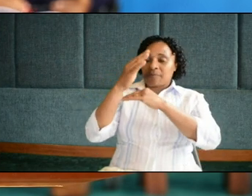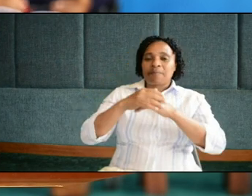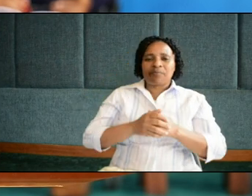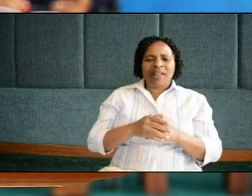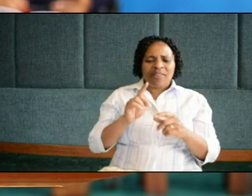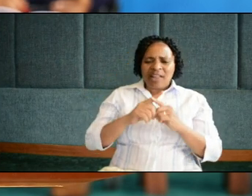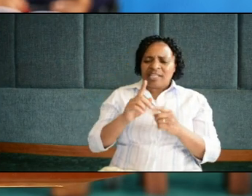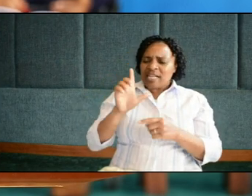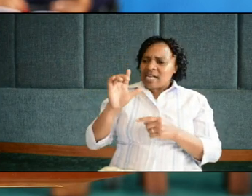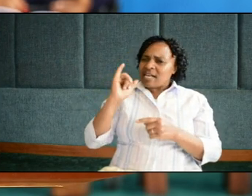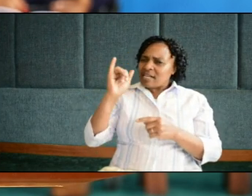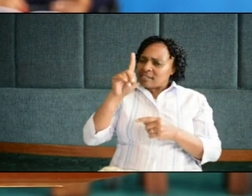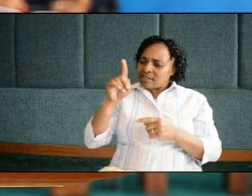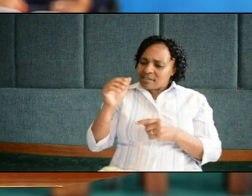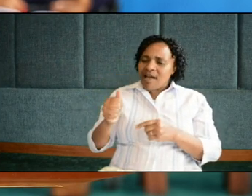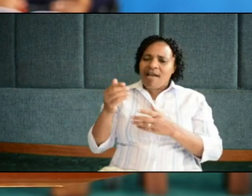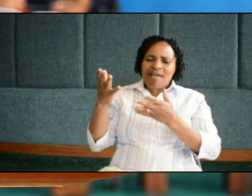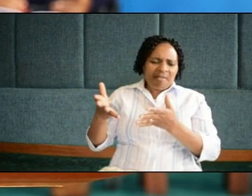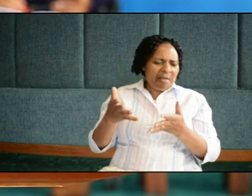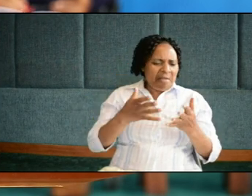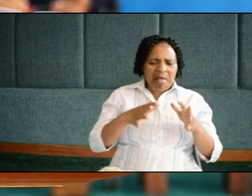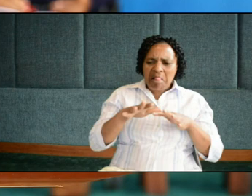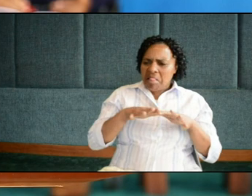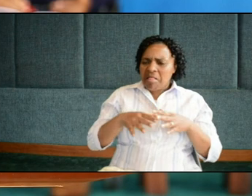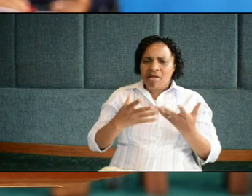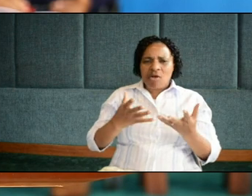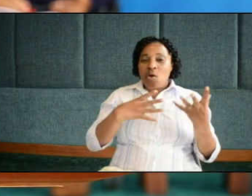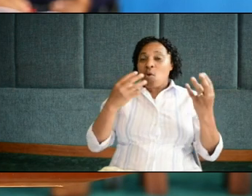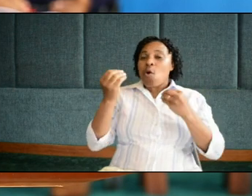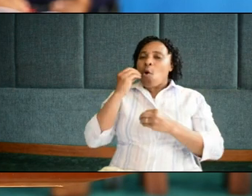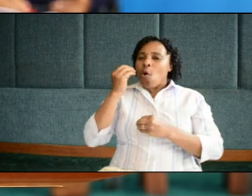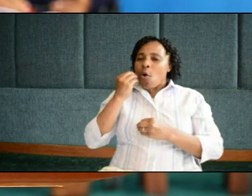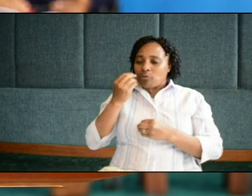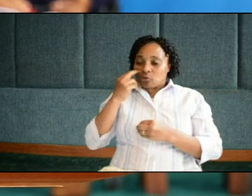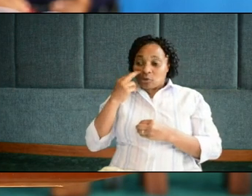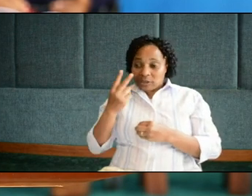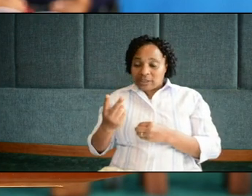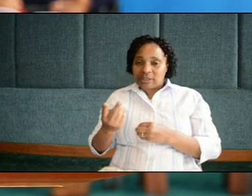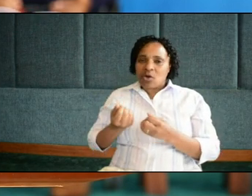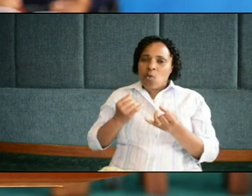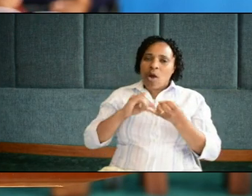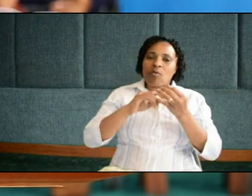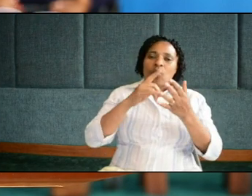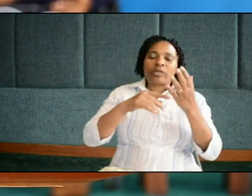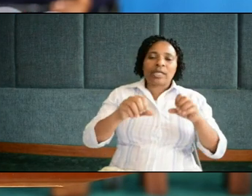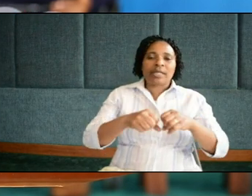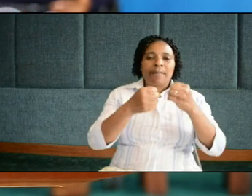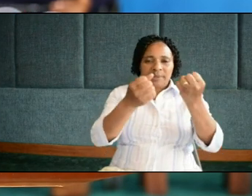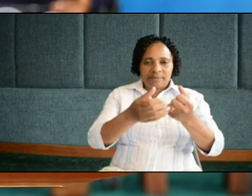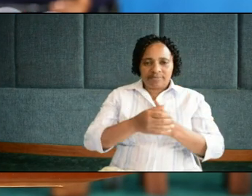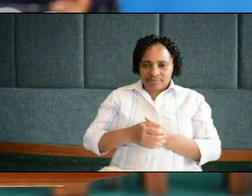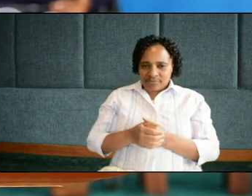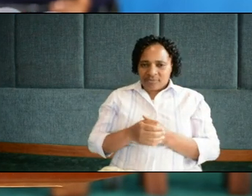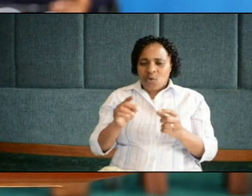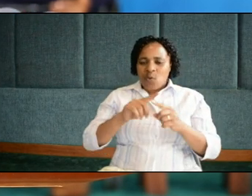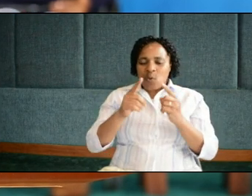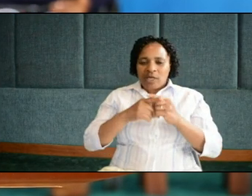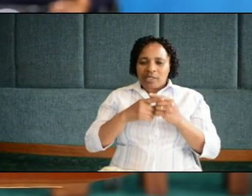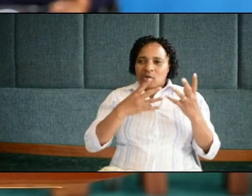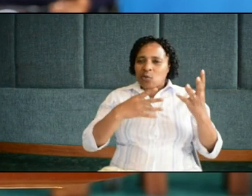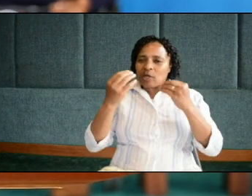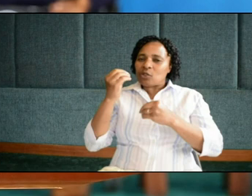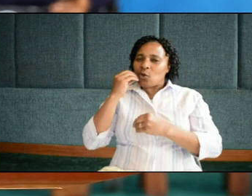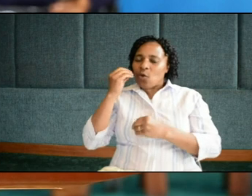Rizad was beaming ear to ear and could not wait to go home to show his wife what had happened. When Rizad went